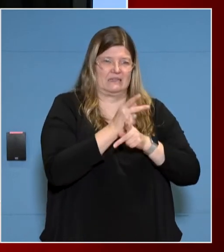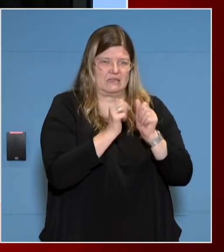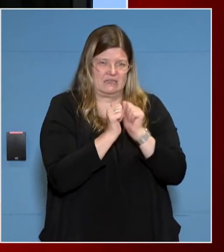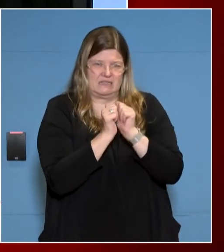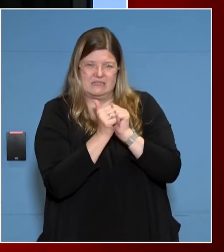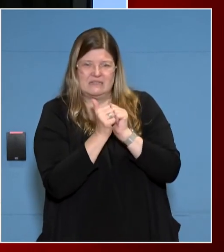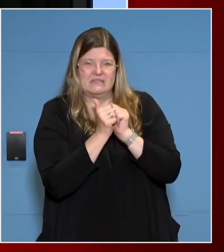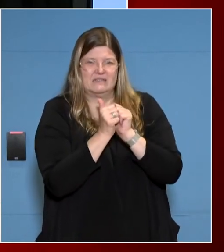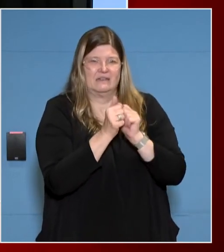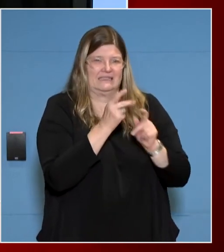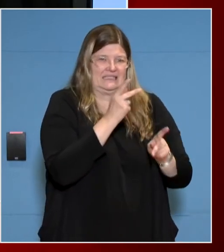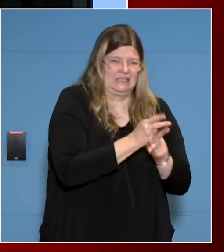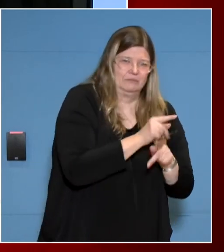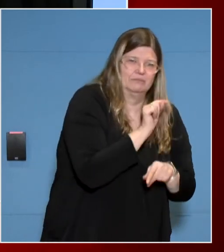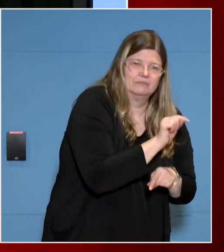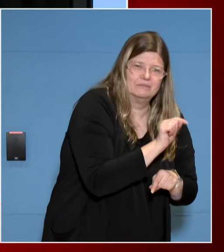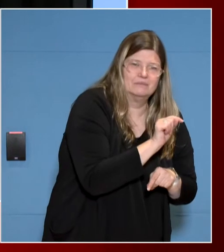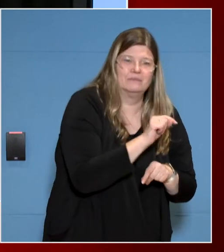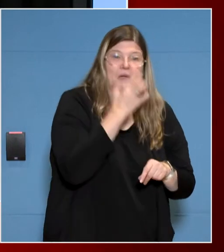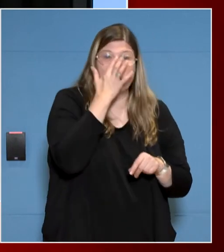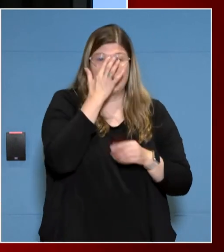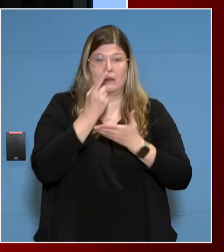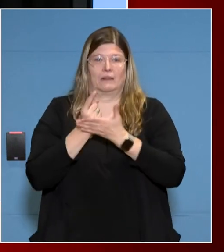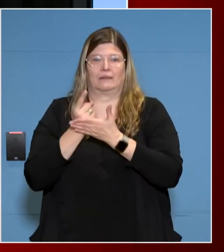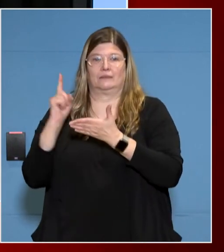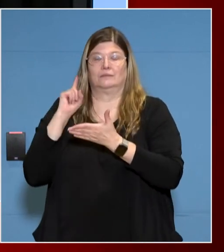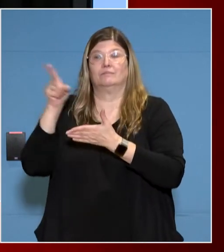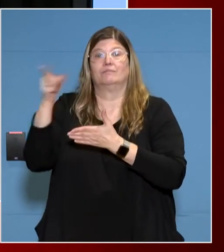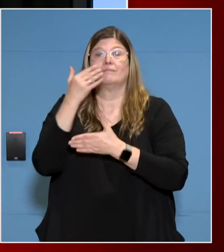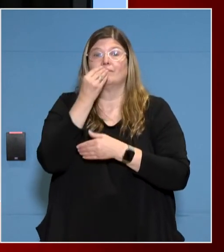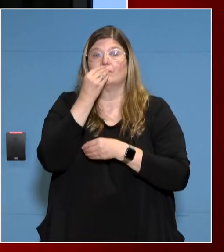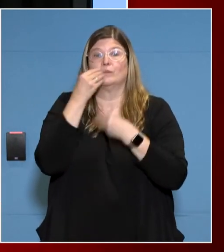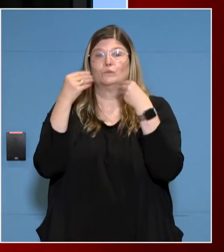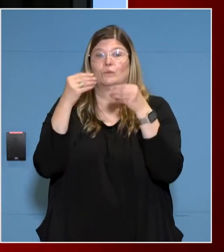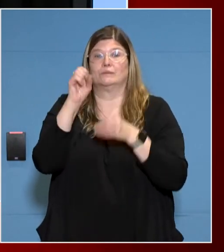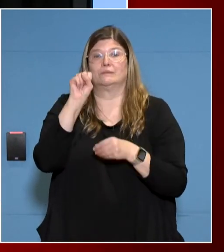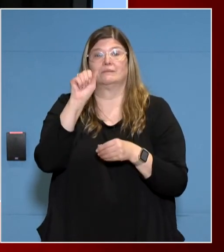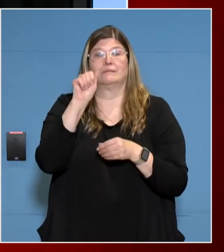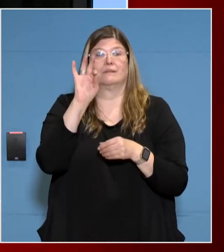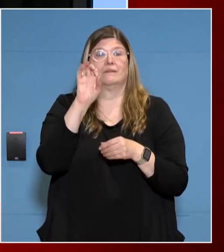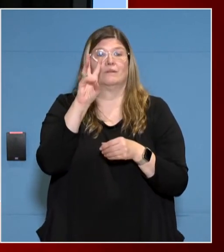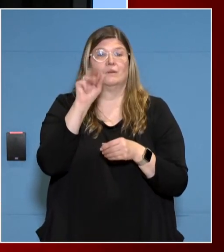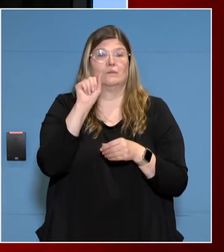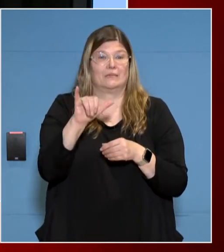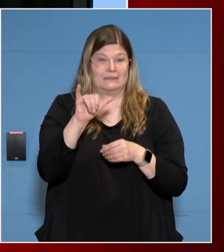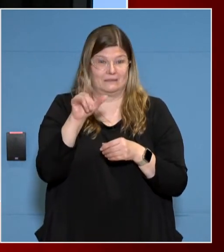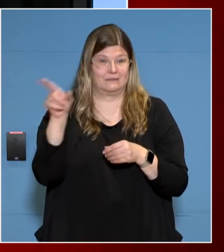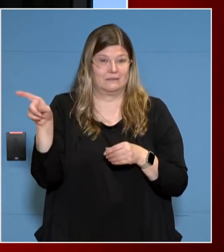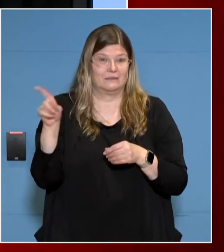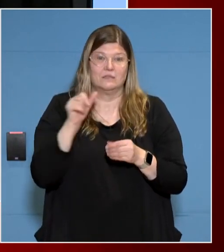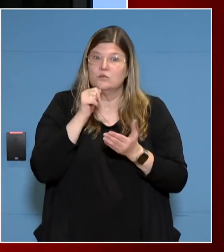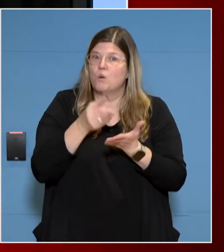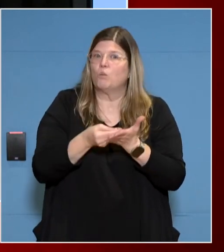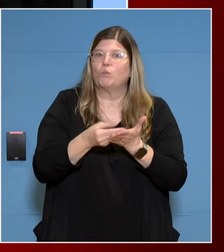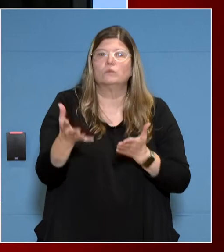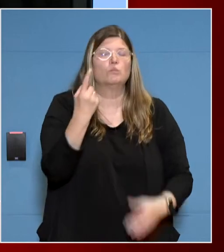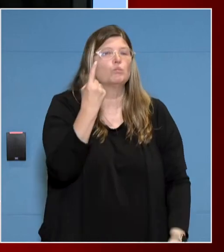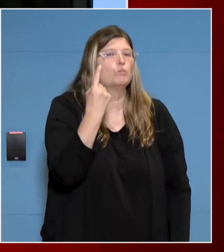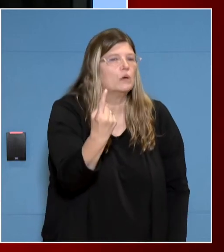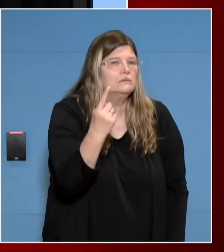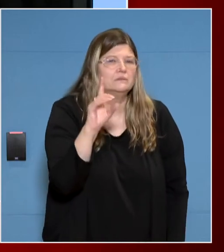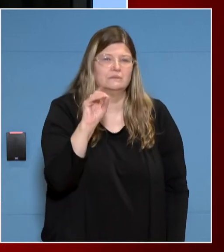our instruction to all of our providers who have signed a provider agreement to us is to not waste a dose. You all may recall that